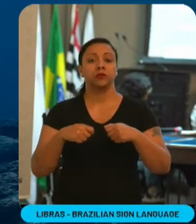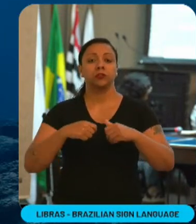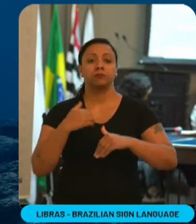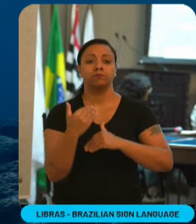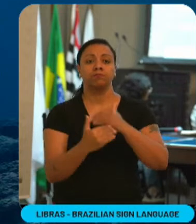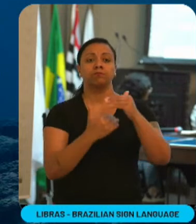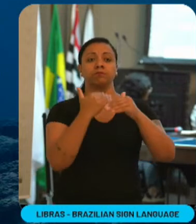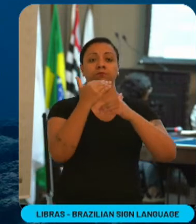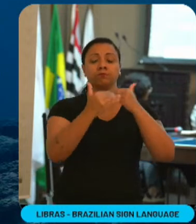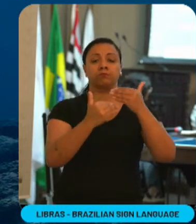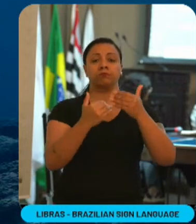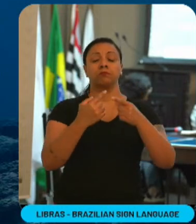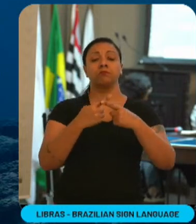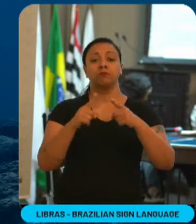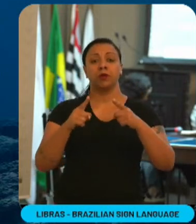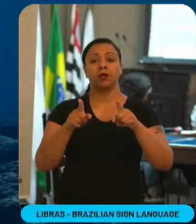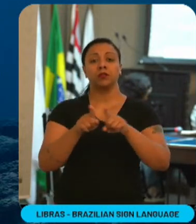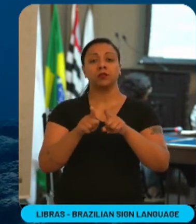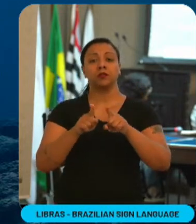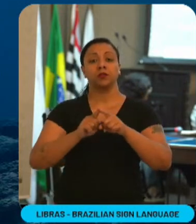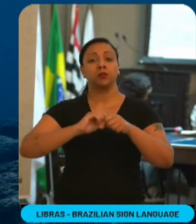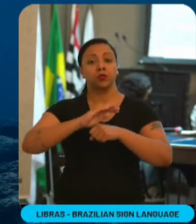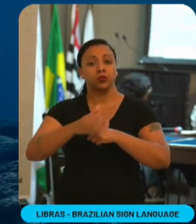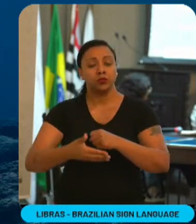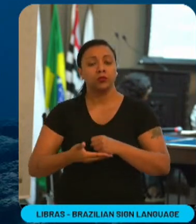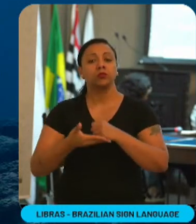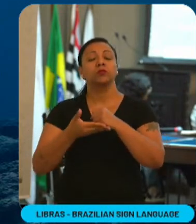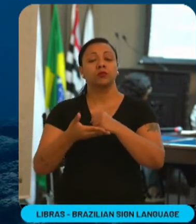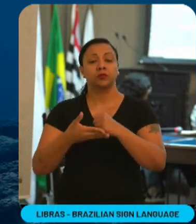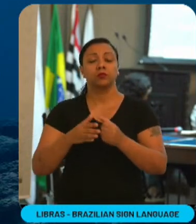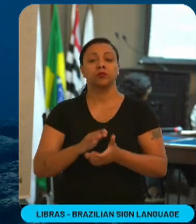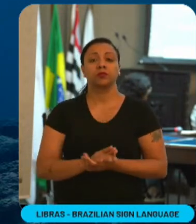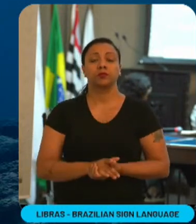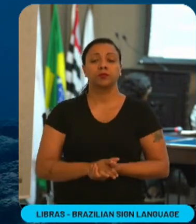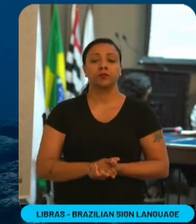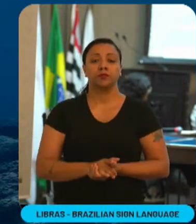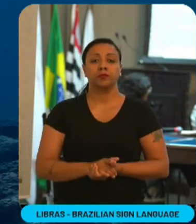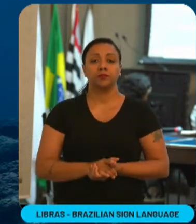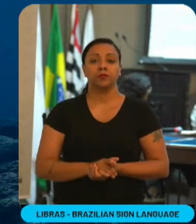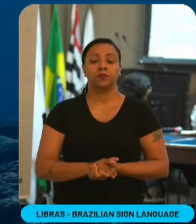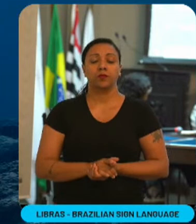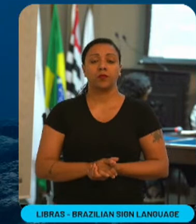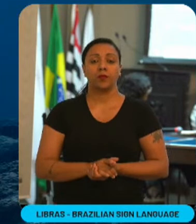of growth has to be considered, but has to be sustainable.